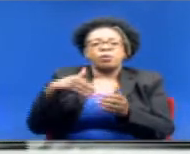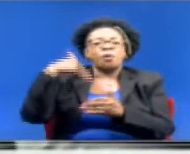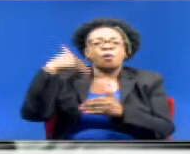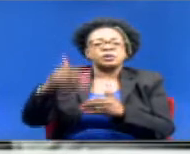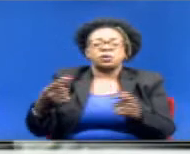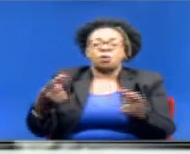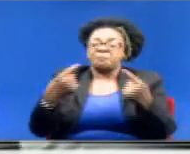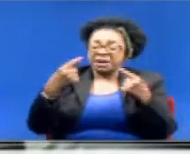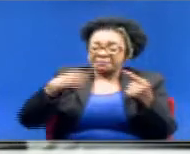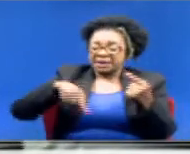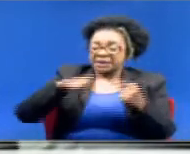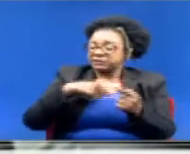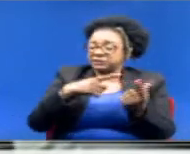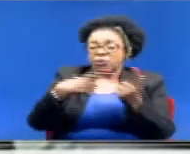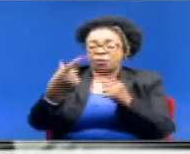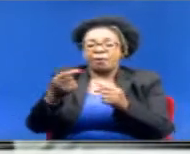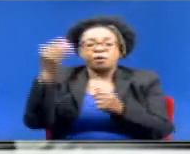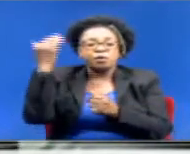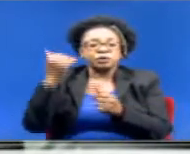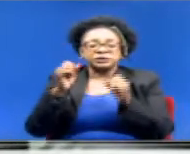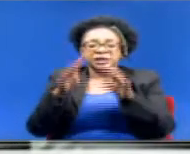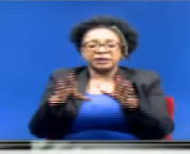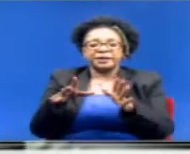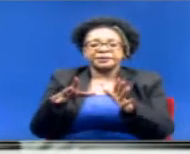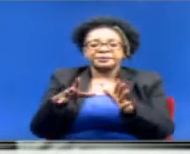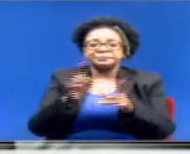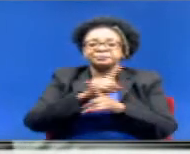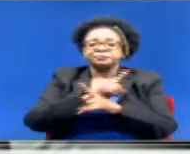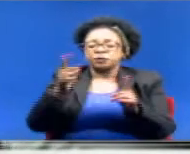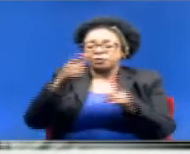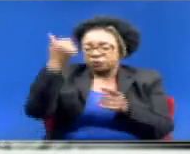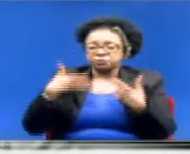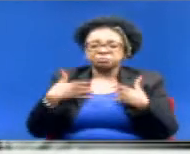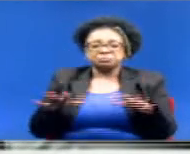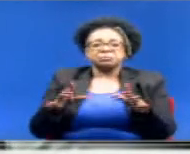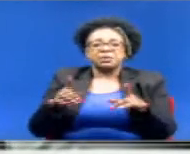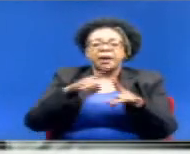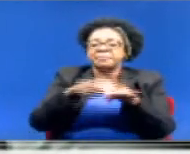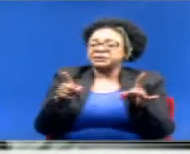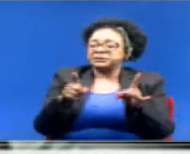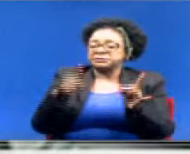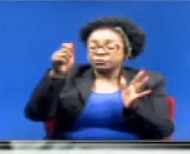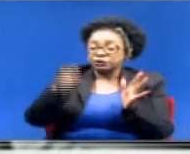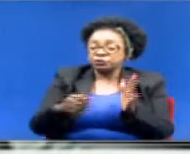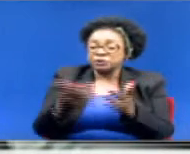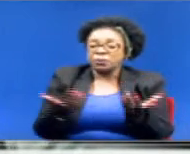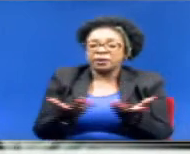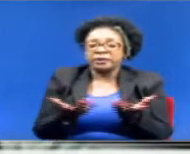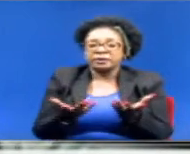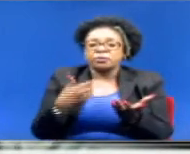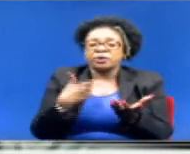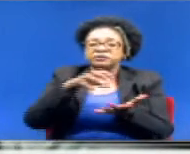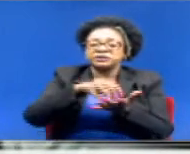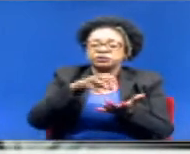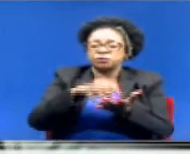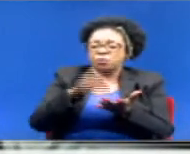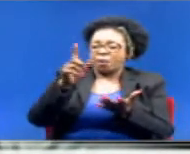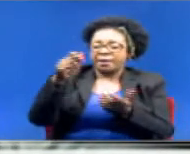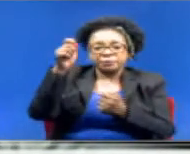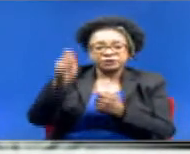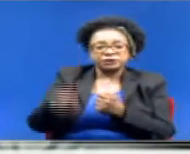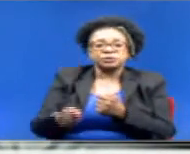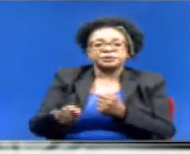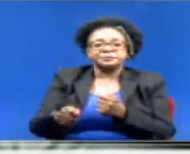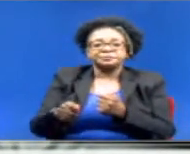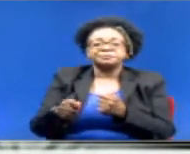not being in court. Not because there's no prosecutor, not because we don't want, there are no prosecutors. We have stations where one prosecutor is manning